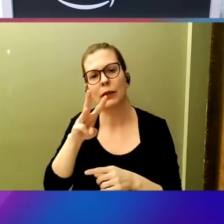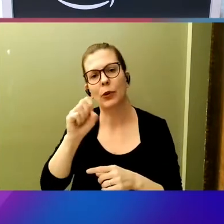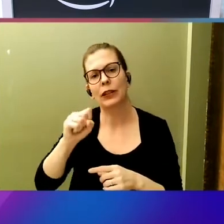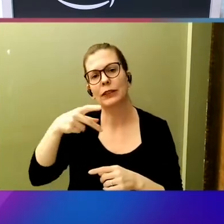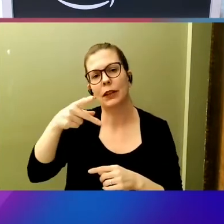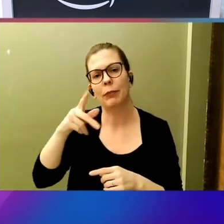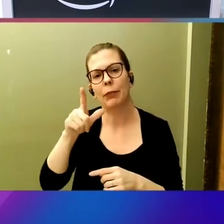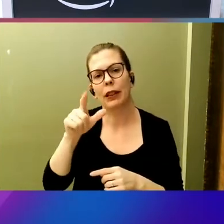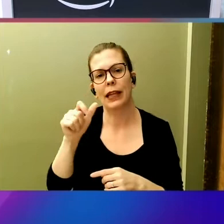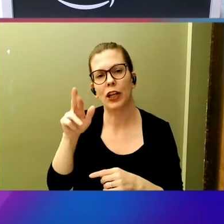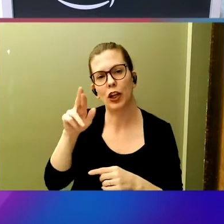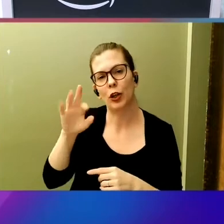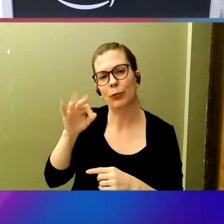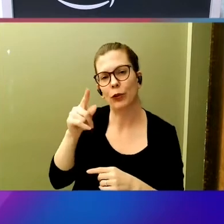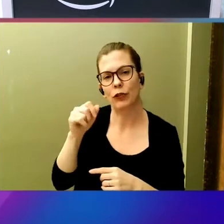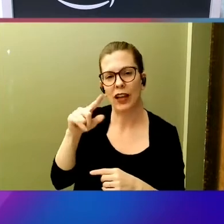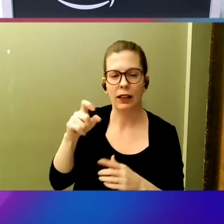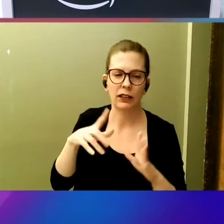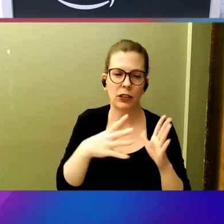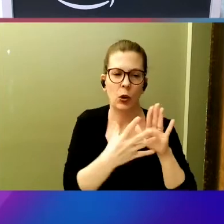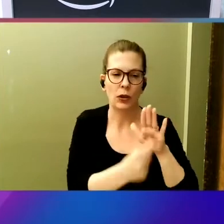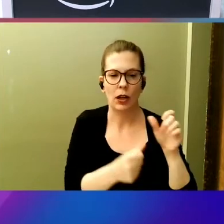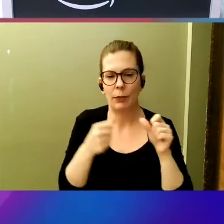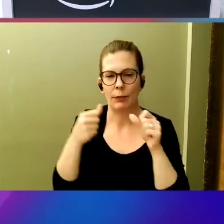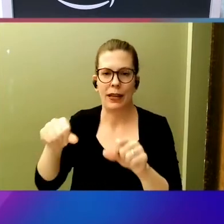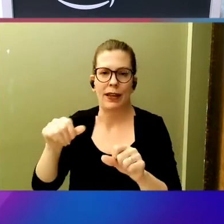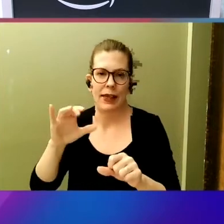copy paste that 6-digit code.